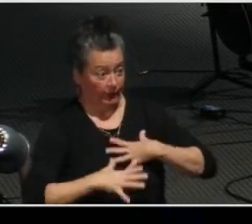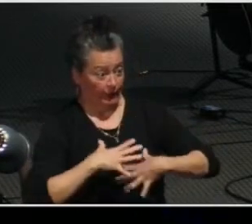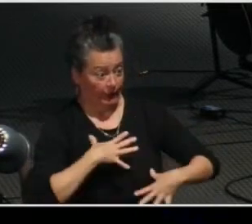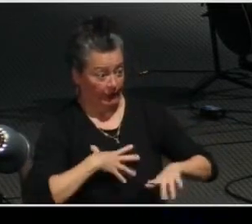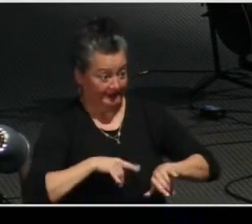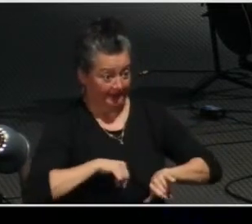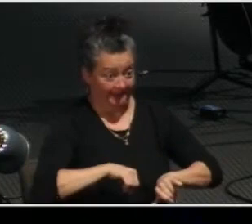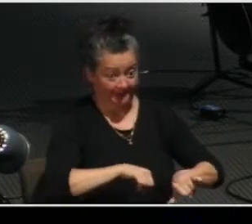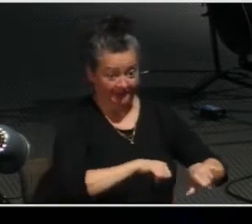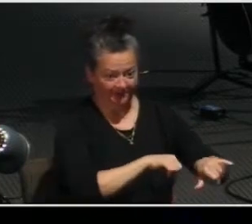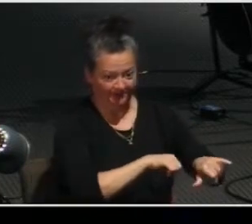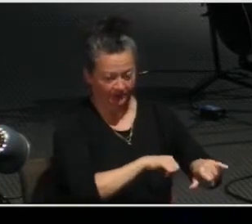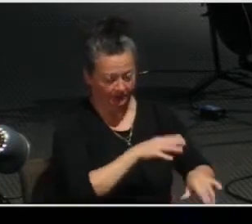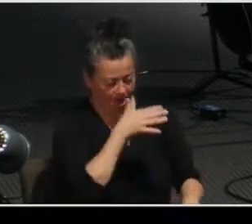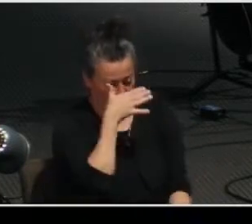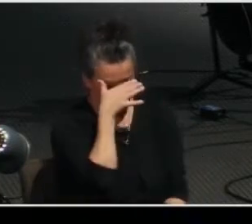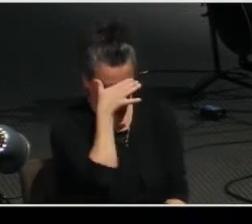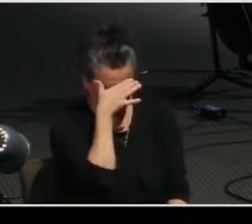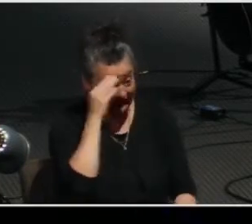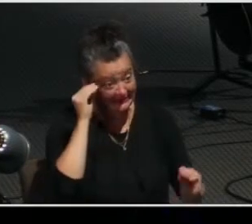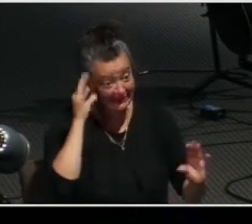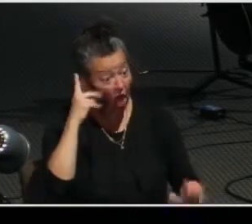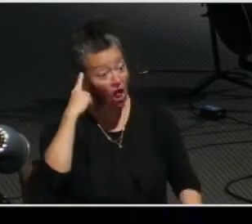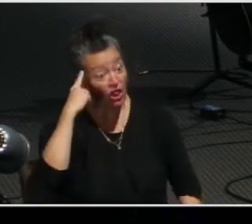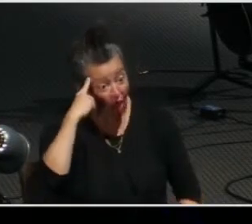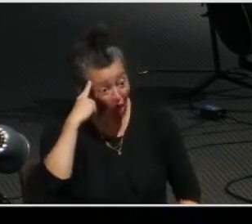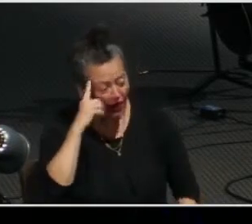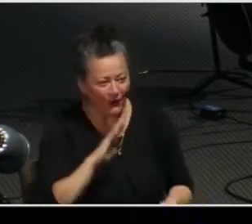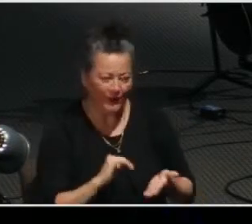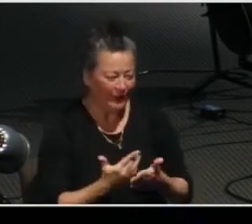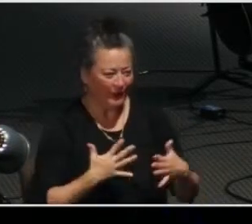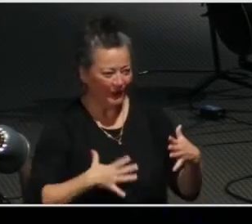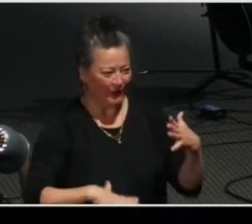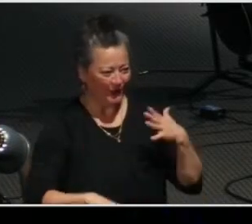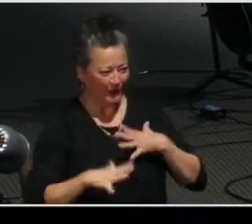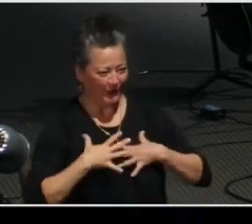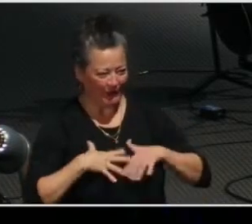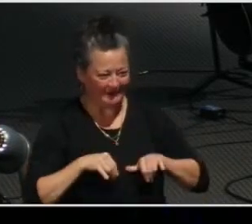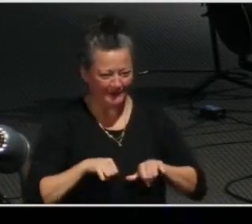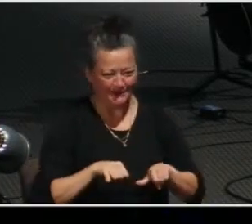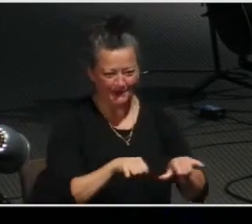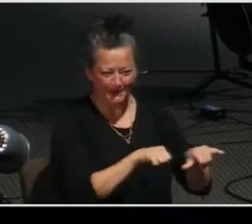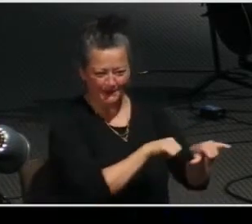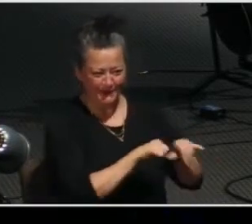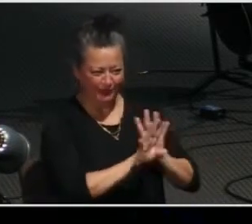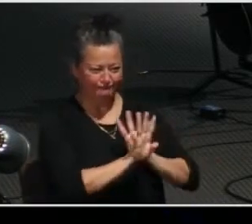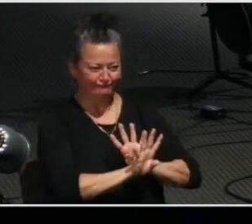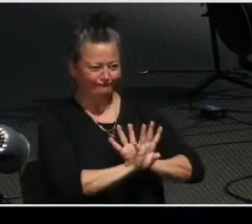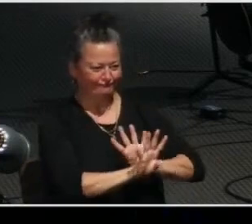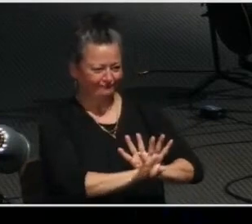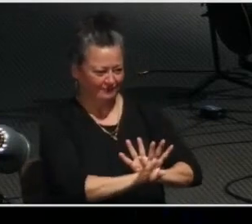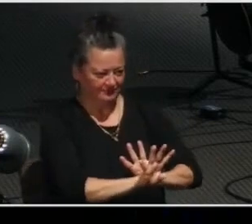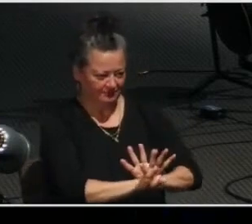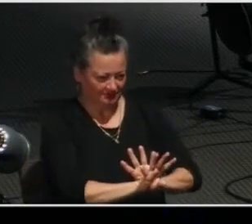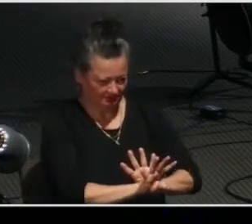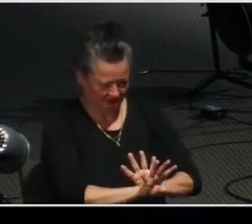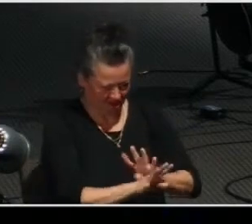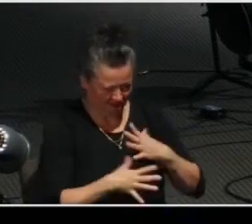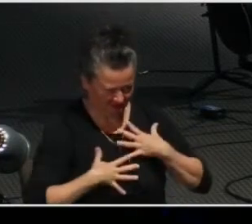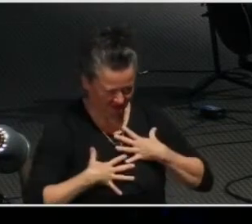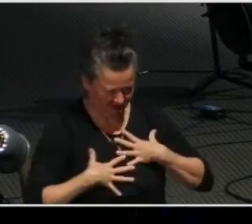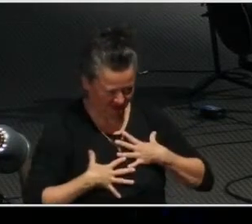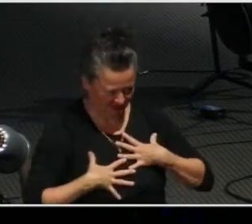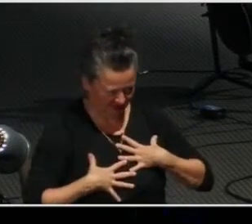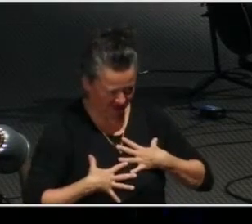be cool to get new band uniforms. And the band uniforms he ordered were